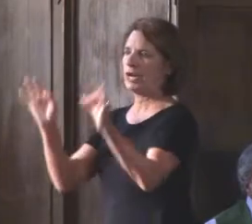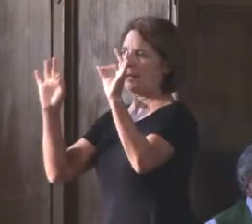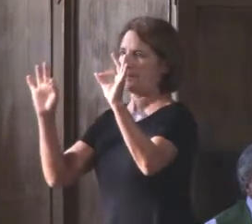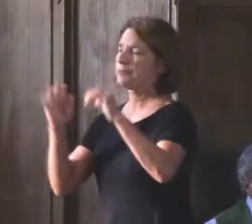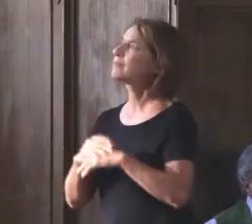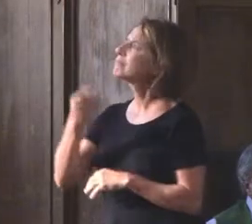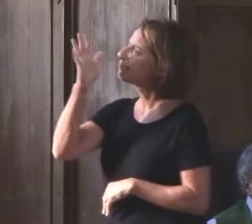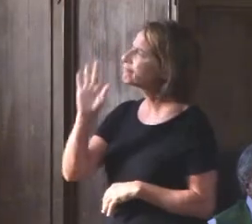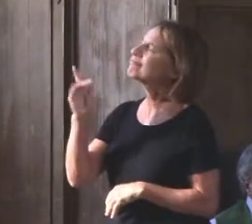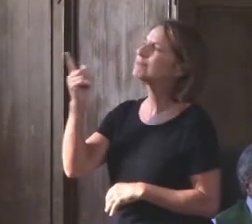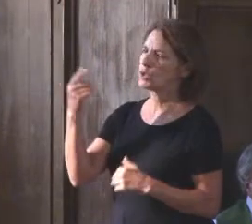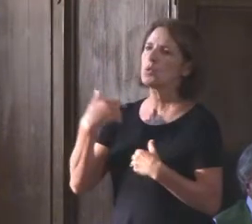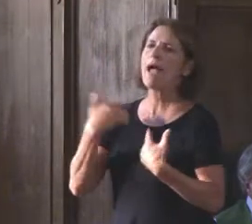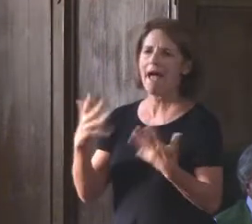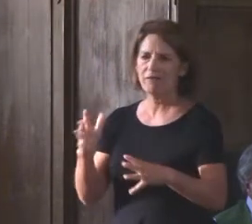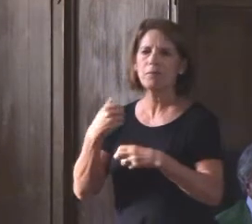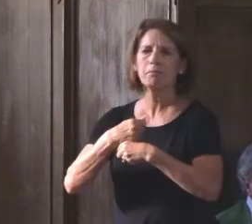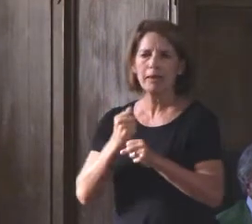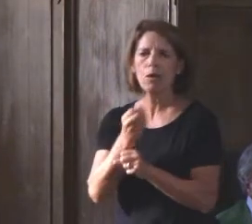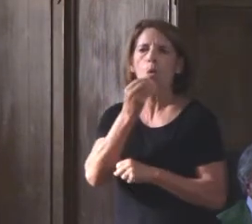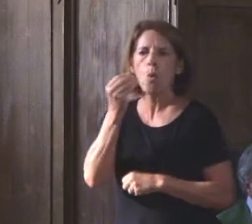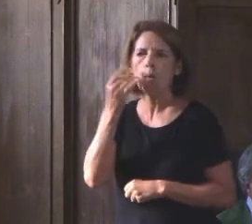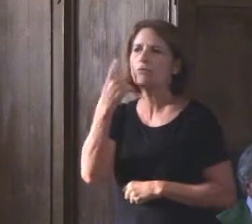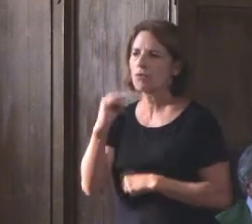God, you have made a home for the poor.